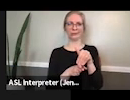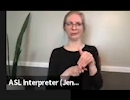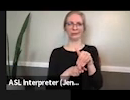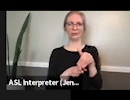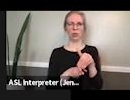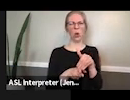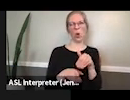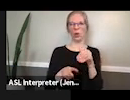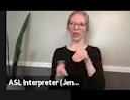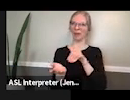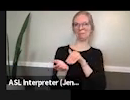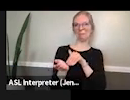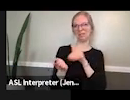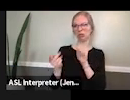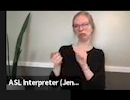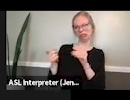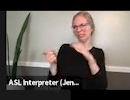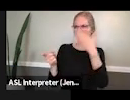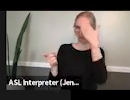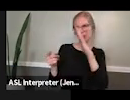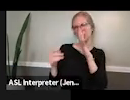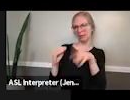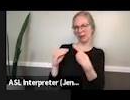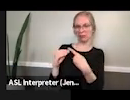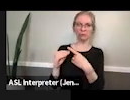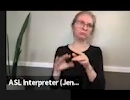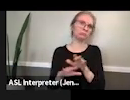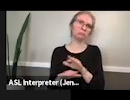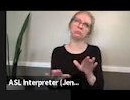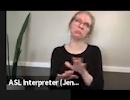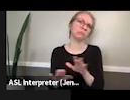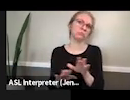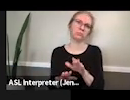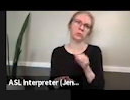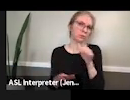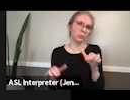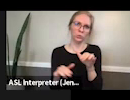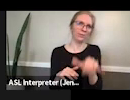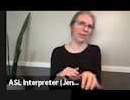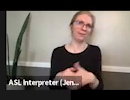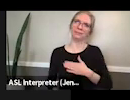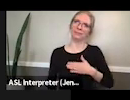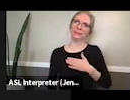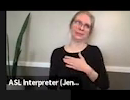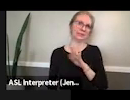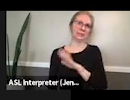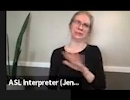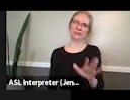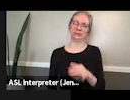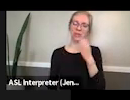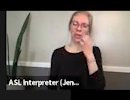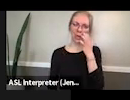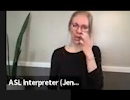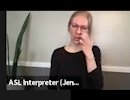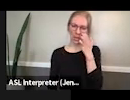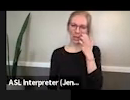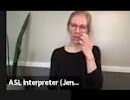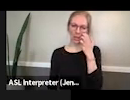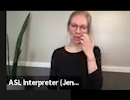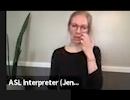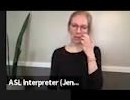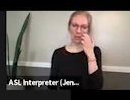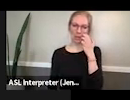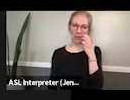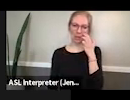doesn't know what he's talking about. I don't advocate you do that. Please don't do that. But